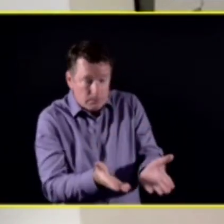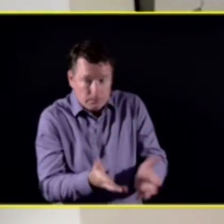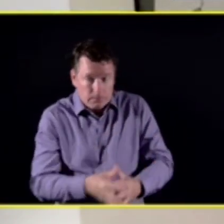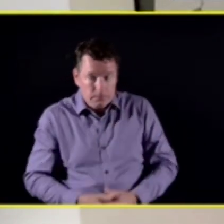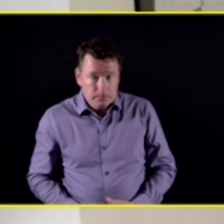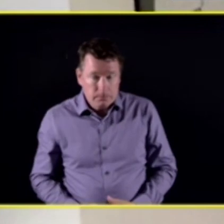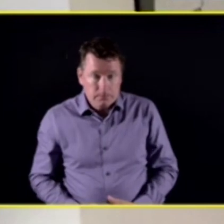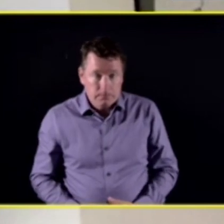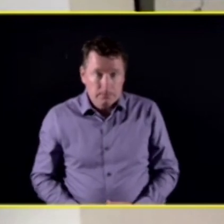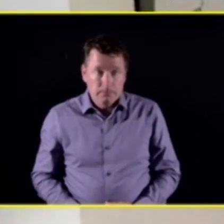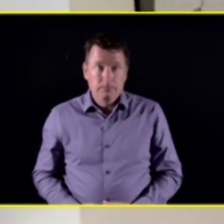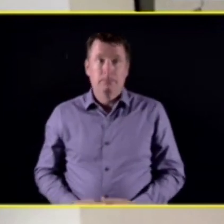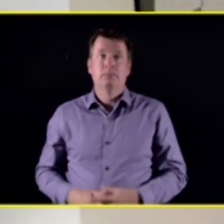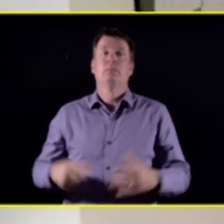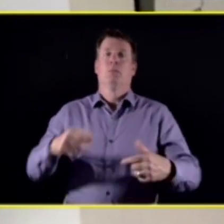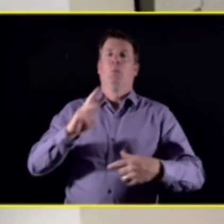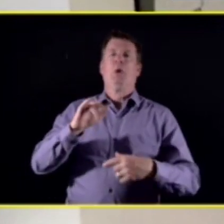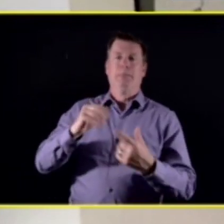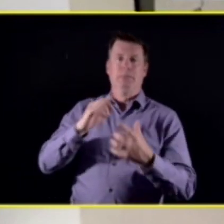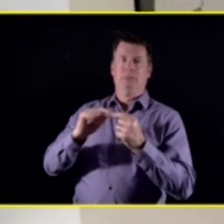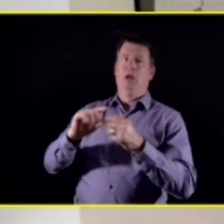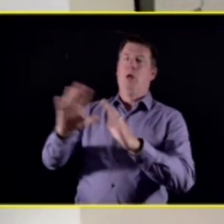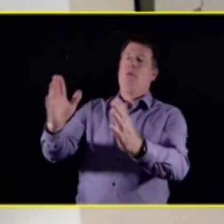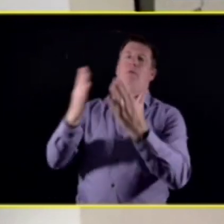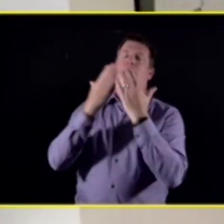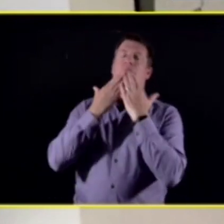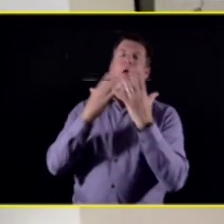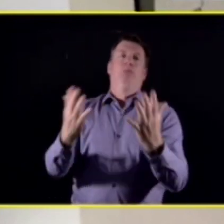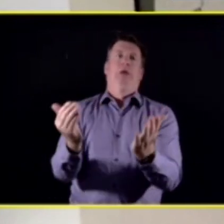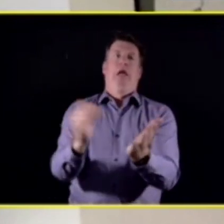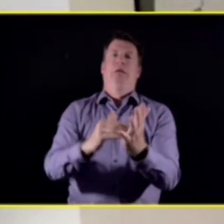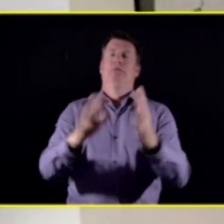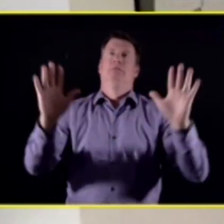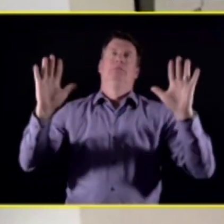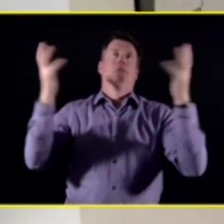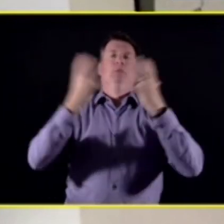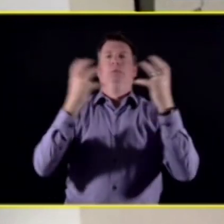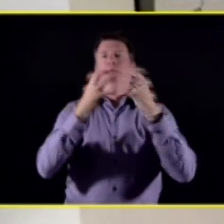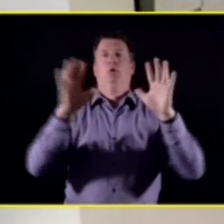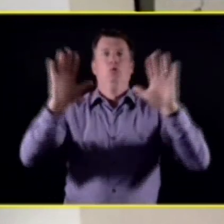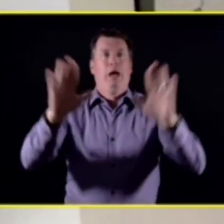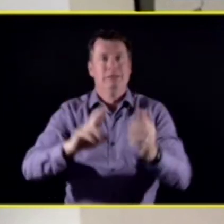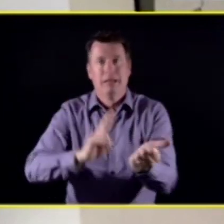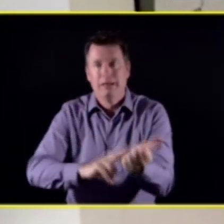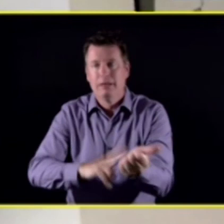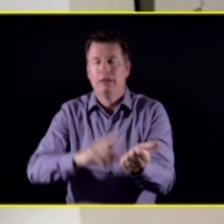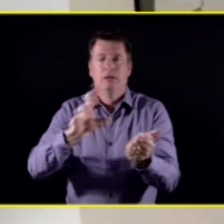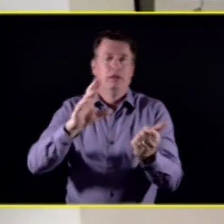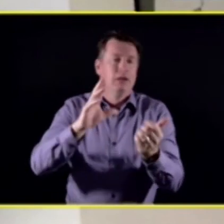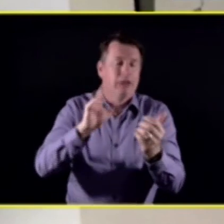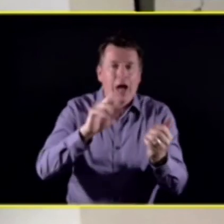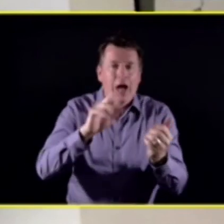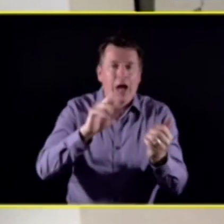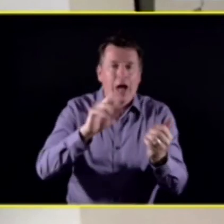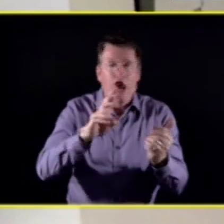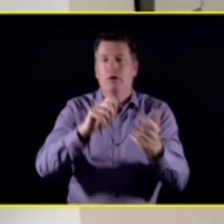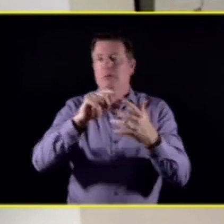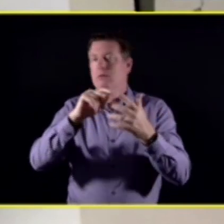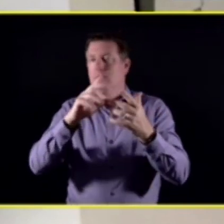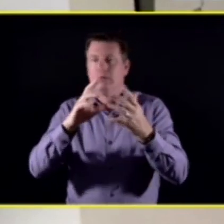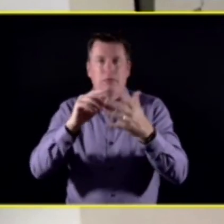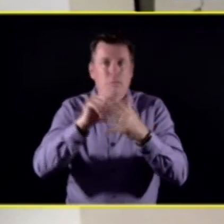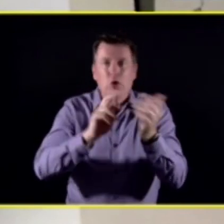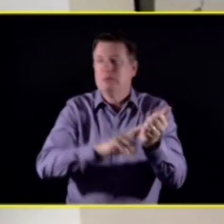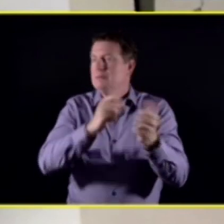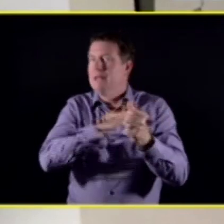providing great care, and all the nurses and doctors. My heart goes out to the families for people that have